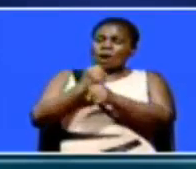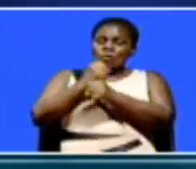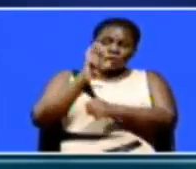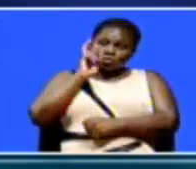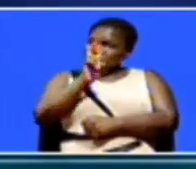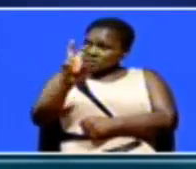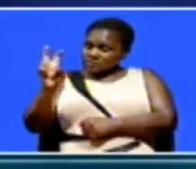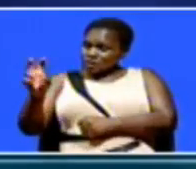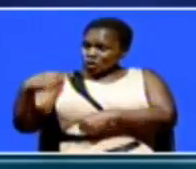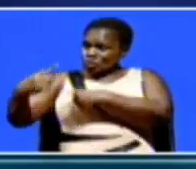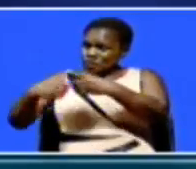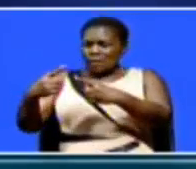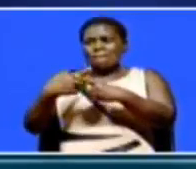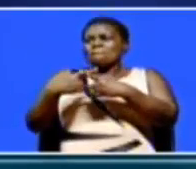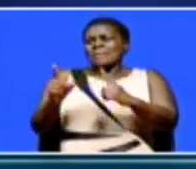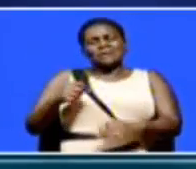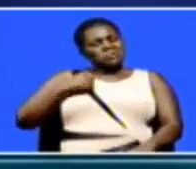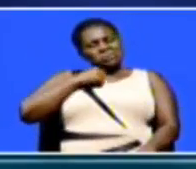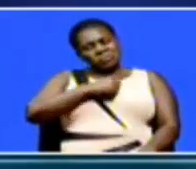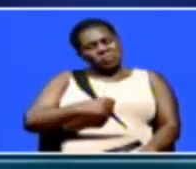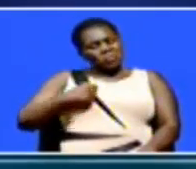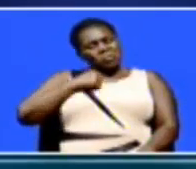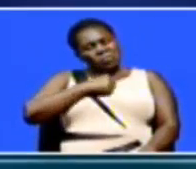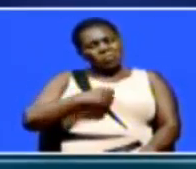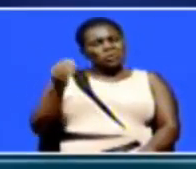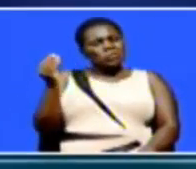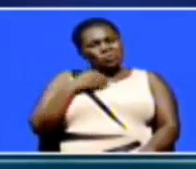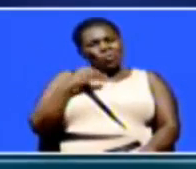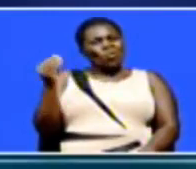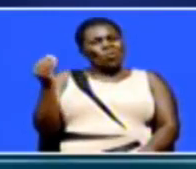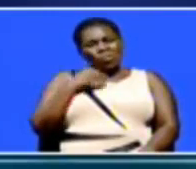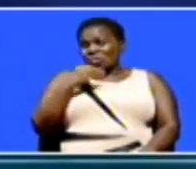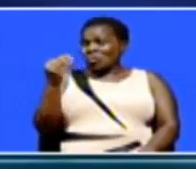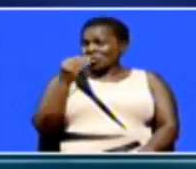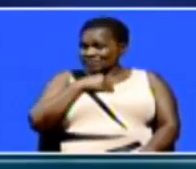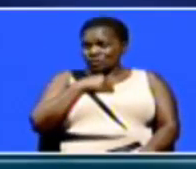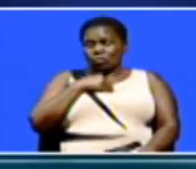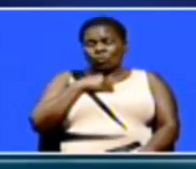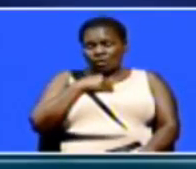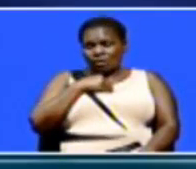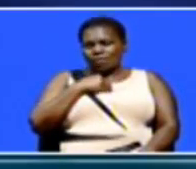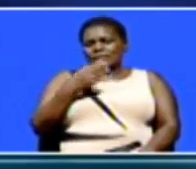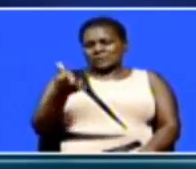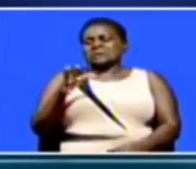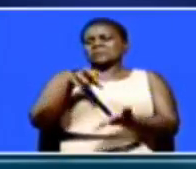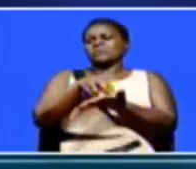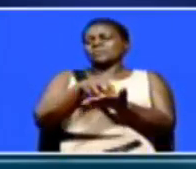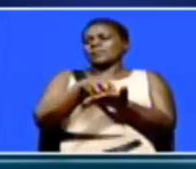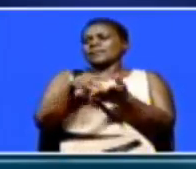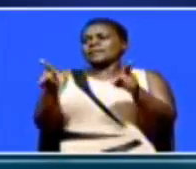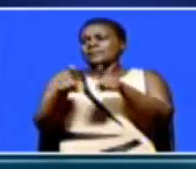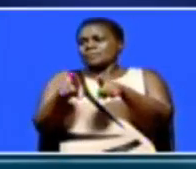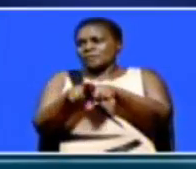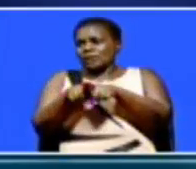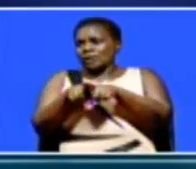see ongoing. But it's just unfortunate. It's just unfortunate that that is the case. As for